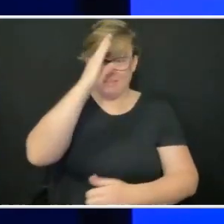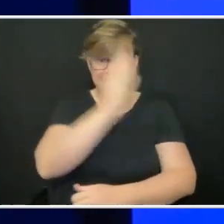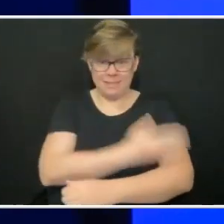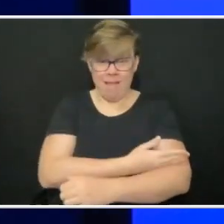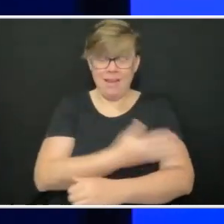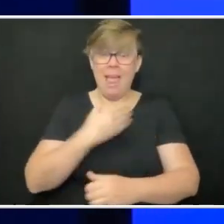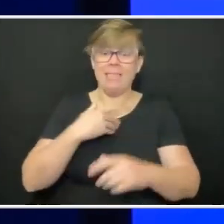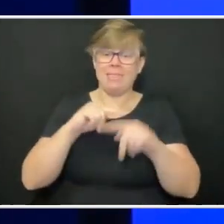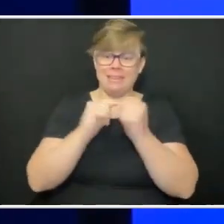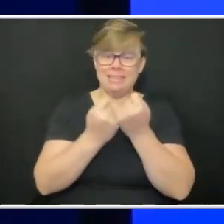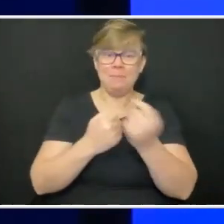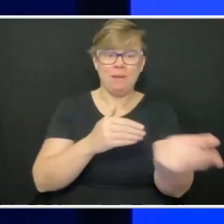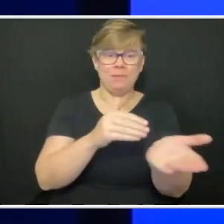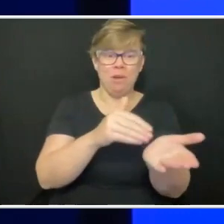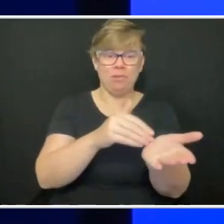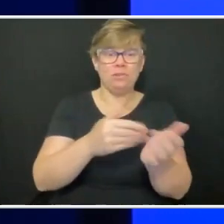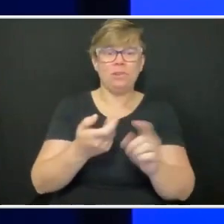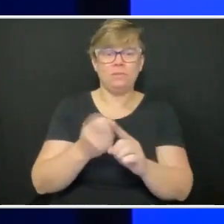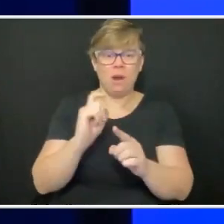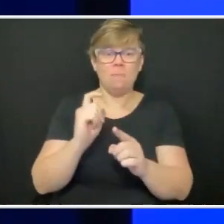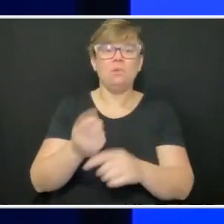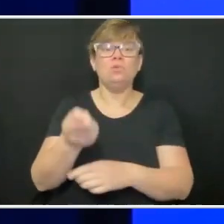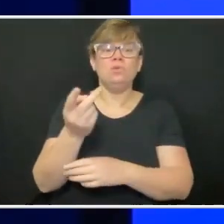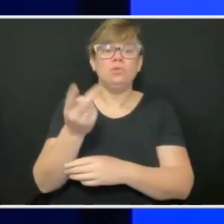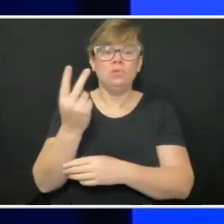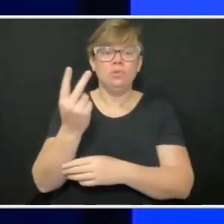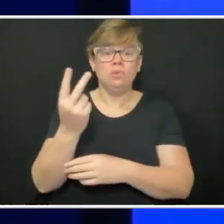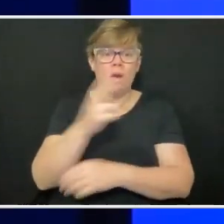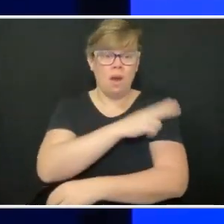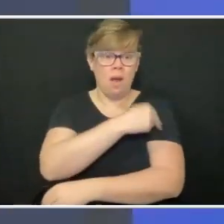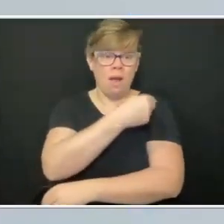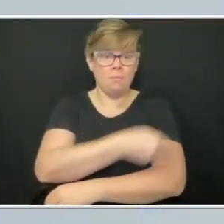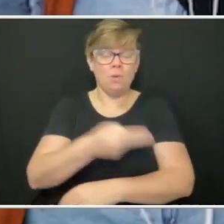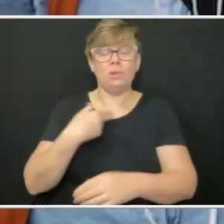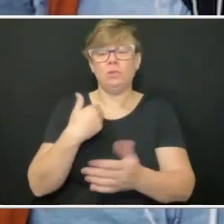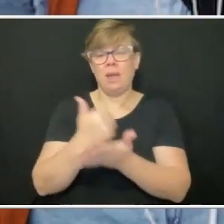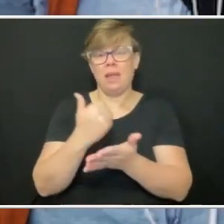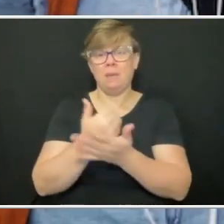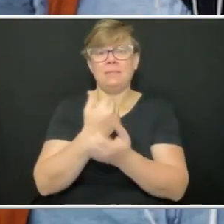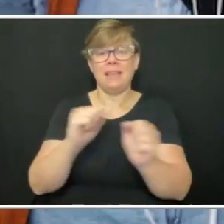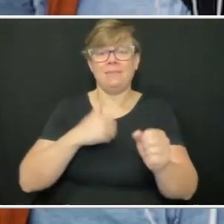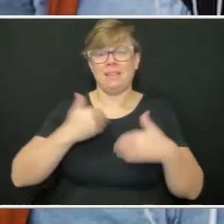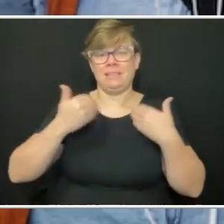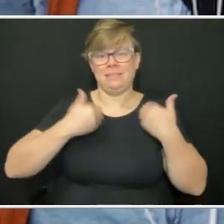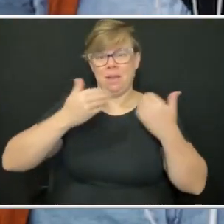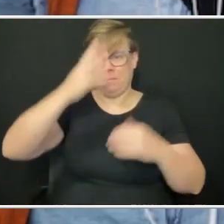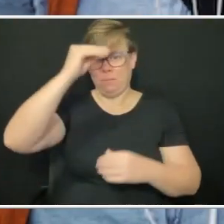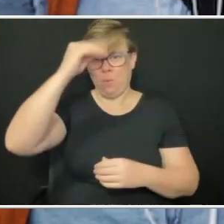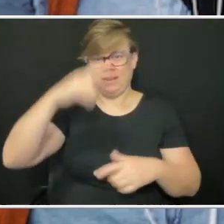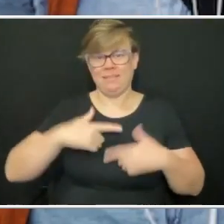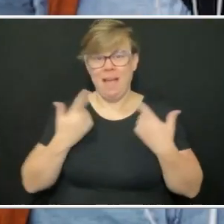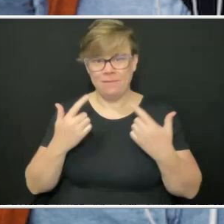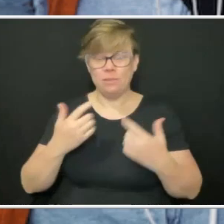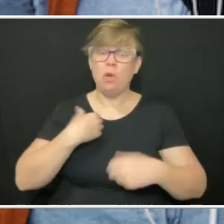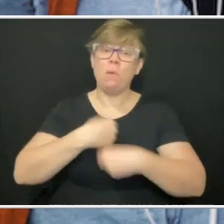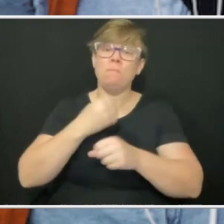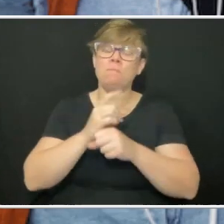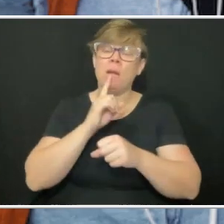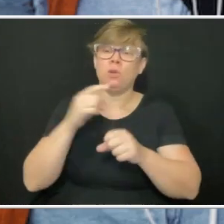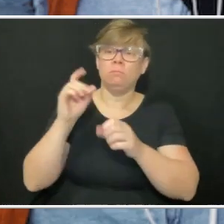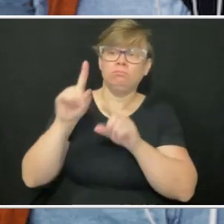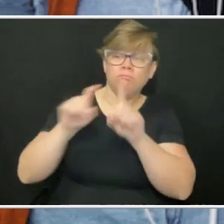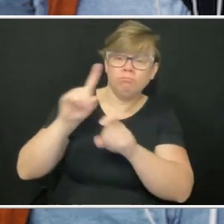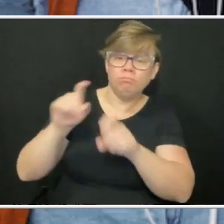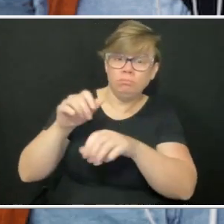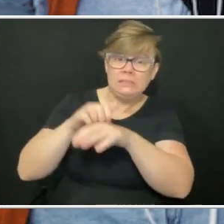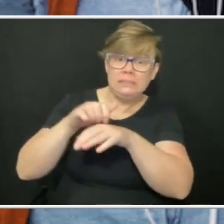doctors from 2 hospitals who helped save this young boy's life. So make sure you get your questions sent into us on YouTube, Facebook, or email us